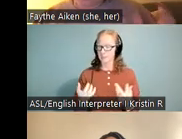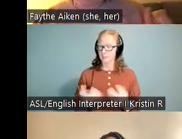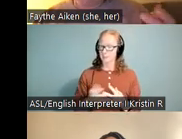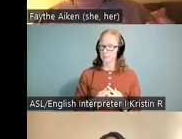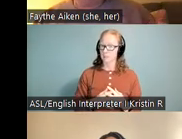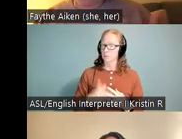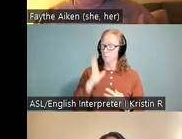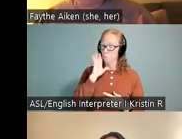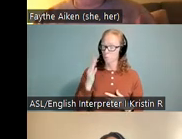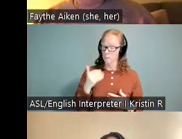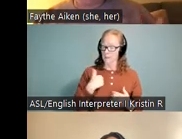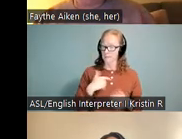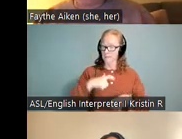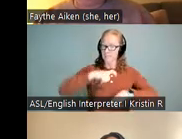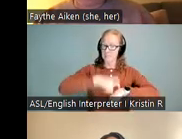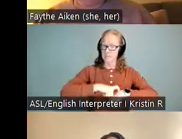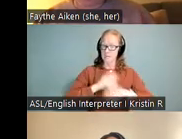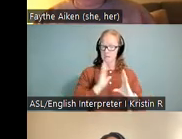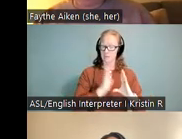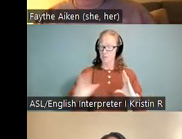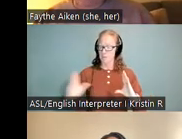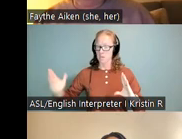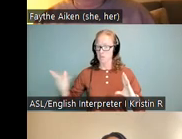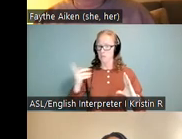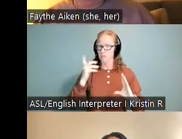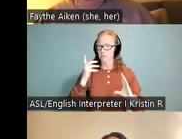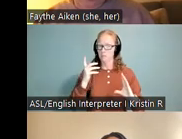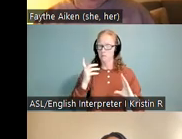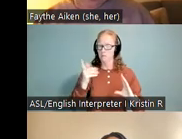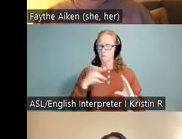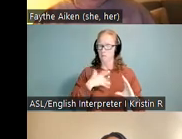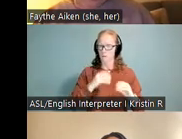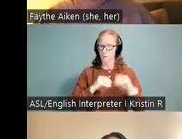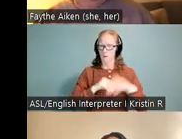is there a time frame or a specificity that would make you more comfortable?